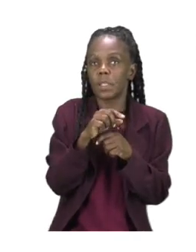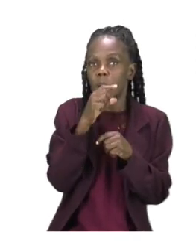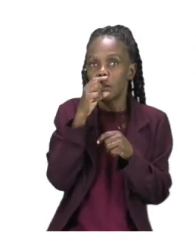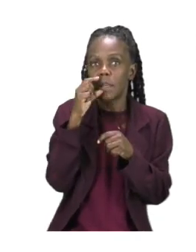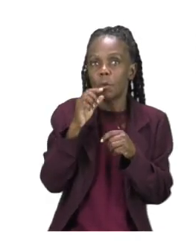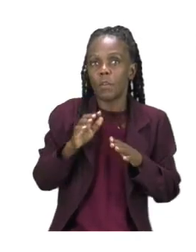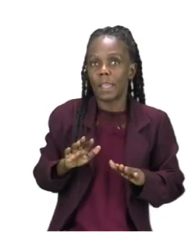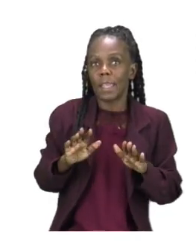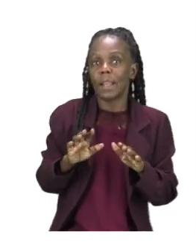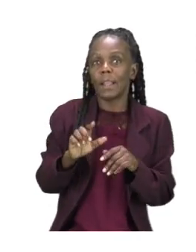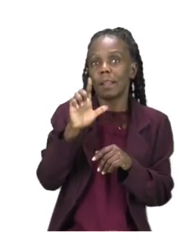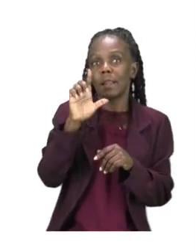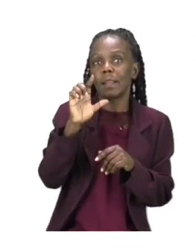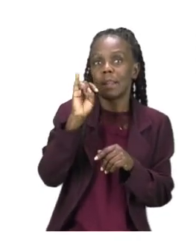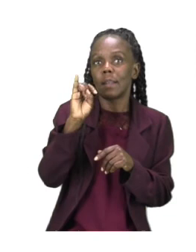2 friends.